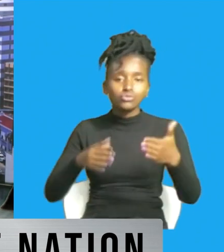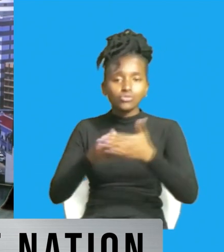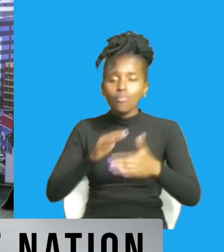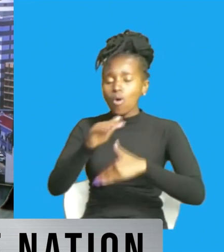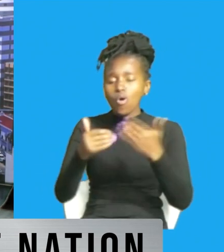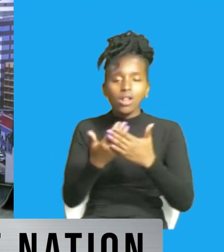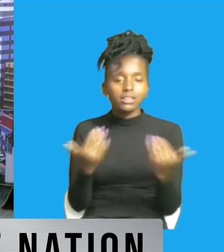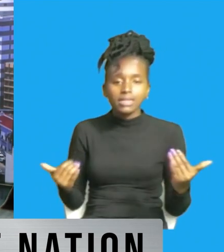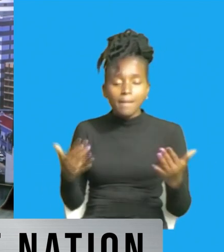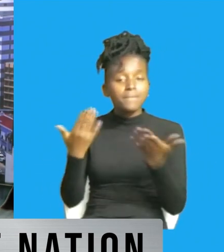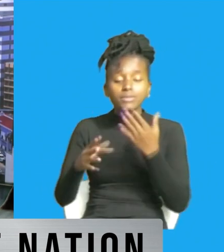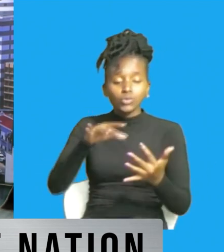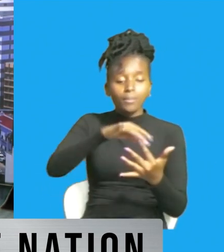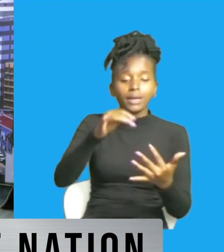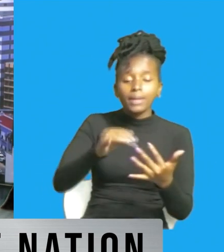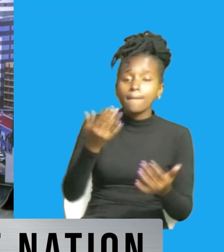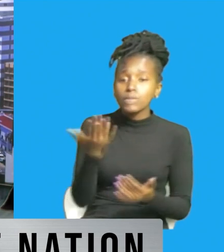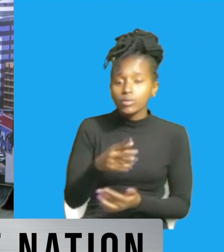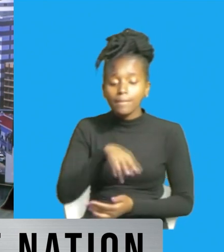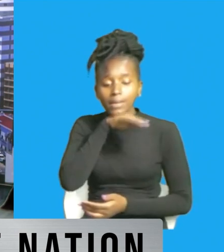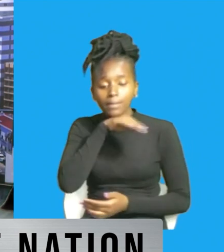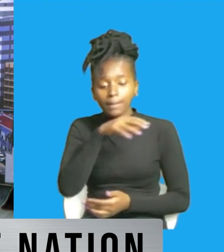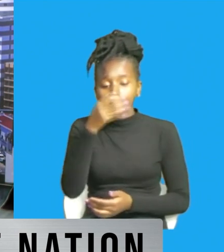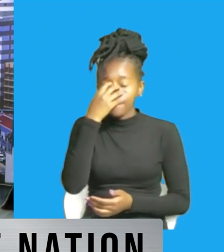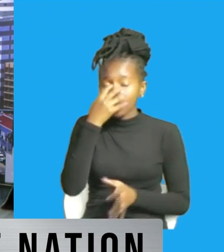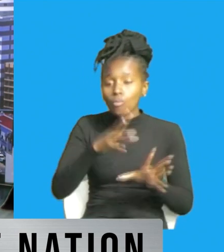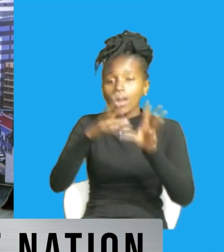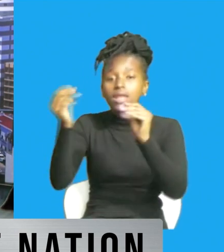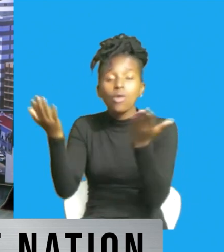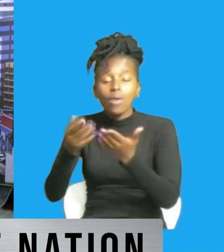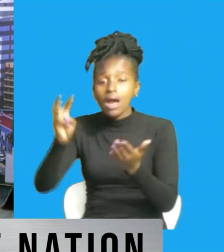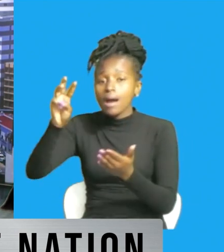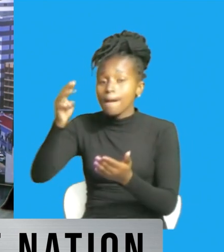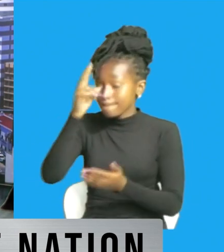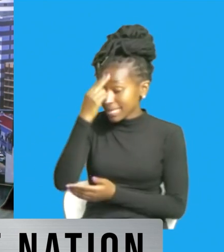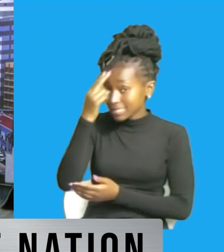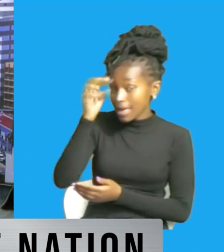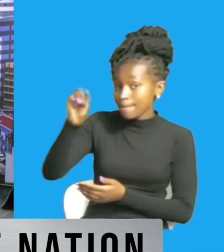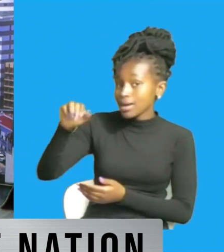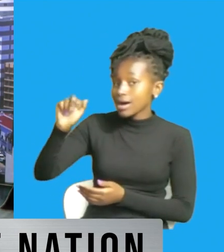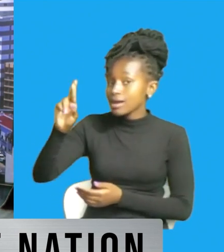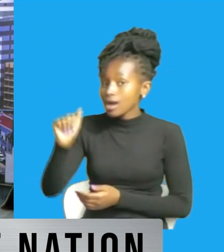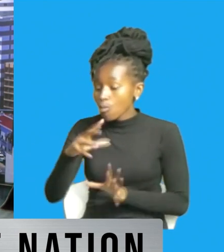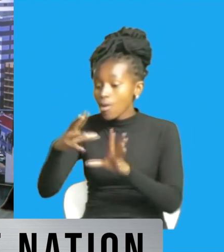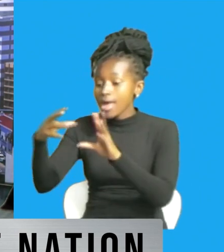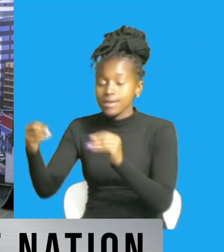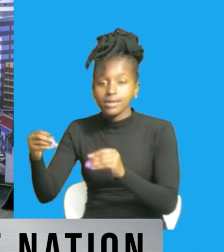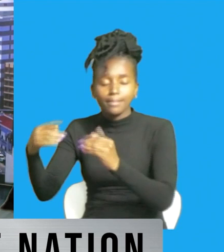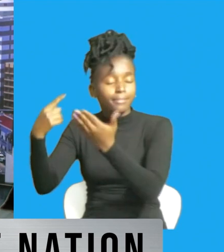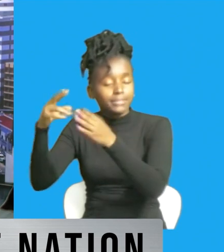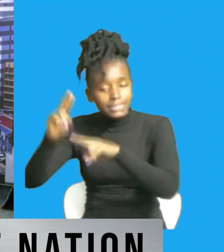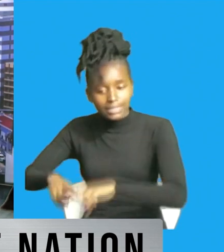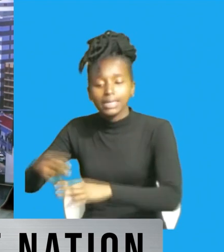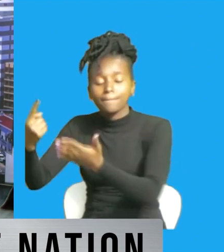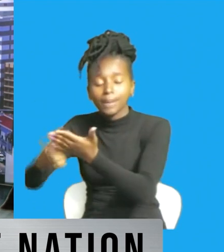Masai Mara, wakae huko siku 3 wiki 3, wakitaka wakuja watupatie kitu wanaona wamefanya. Kama hiyo ndio the process.